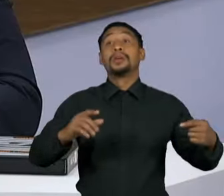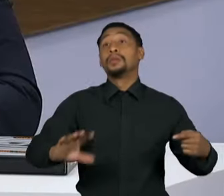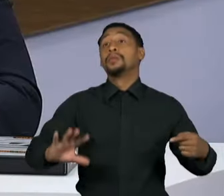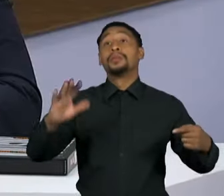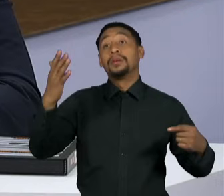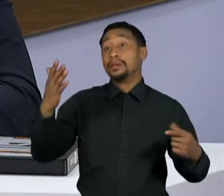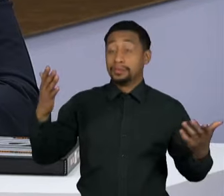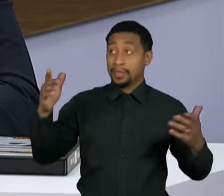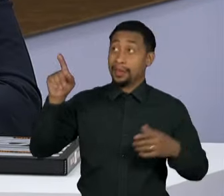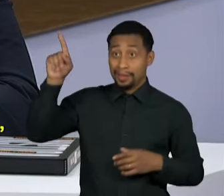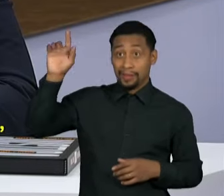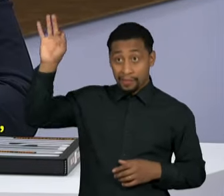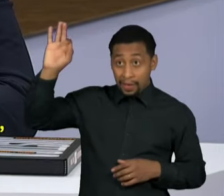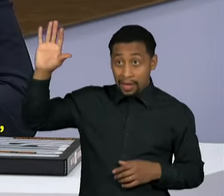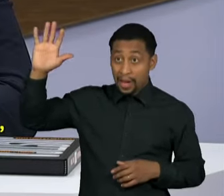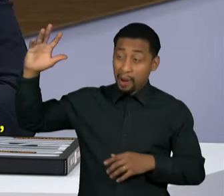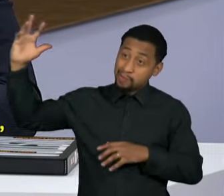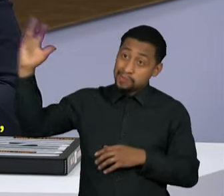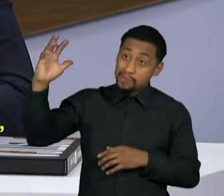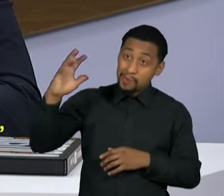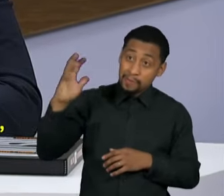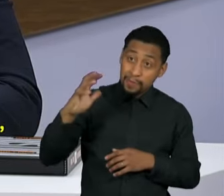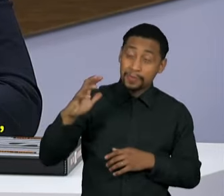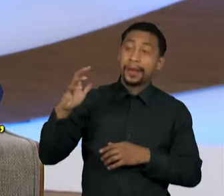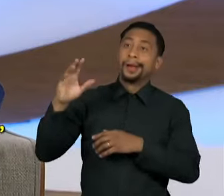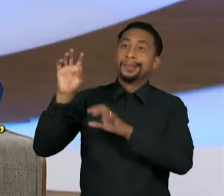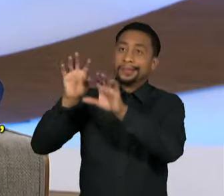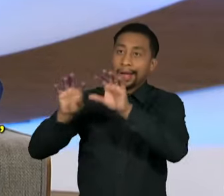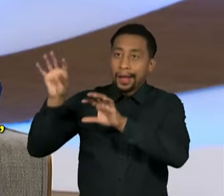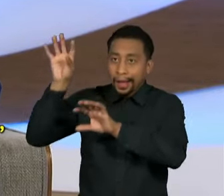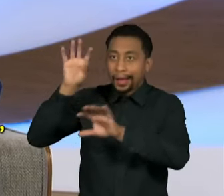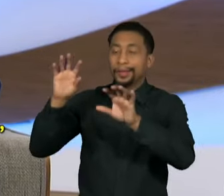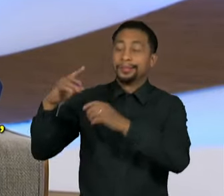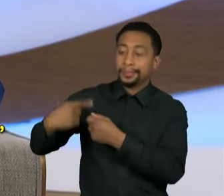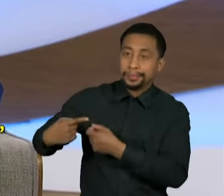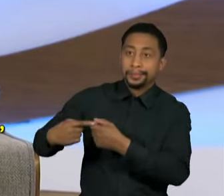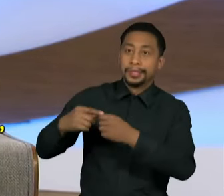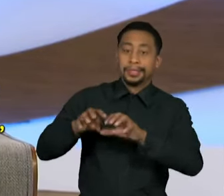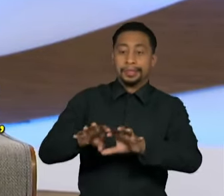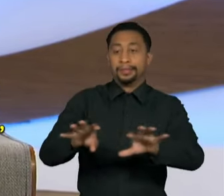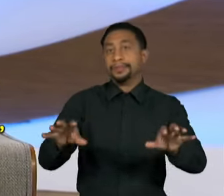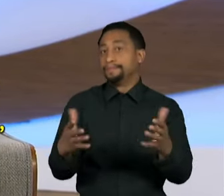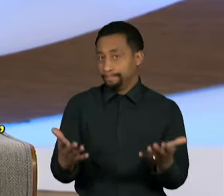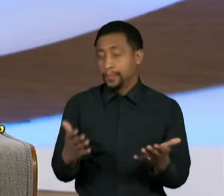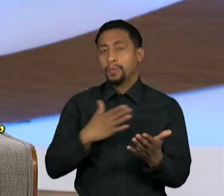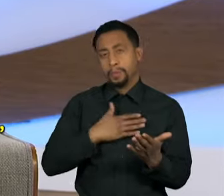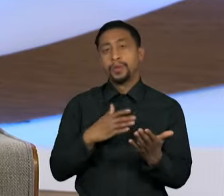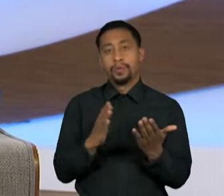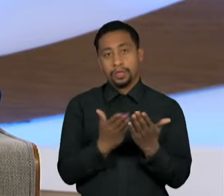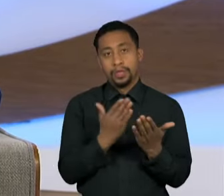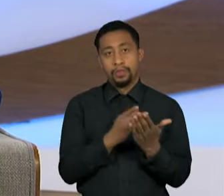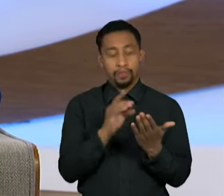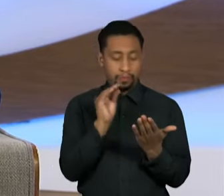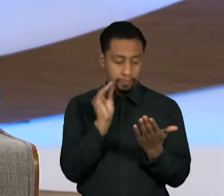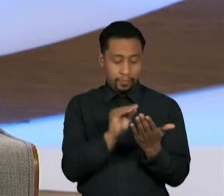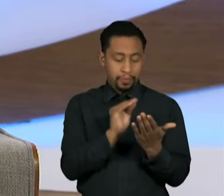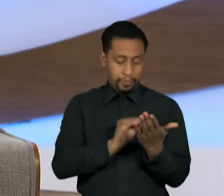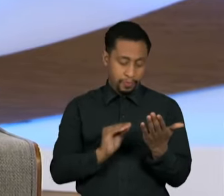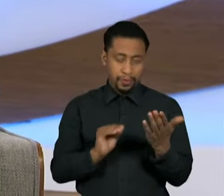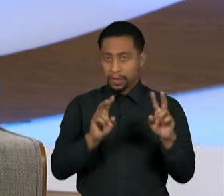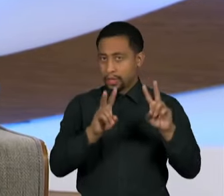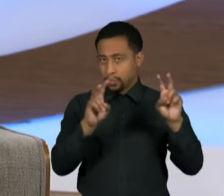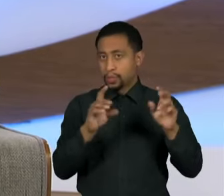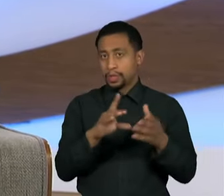level on down. One of the major themes of my book, Democracy's Discontent, is really trying